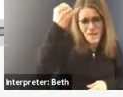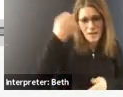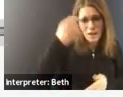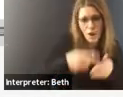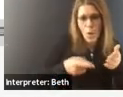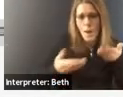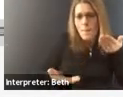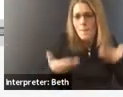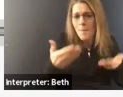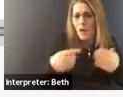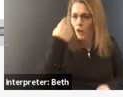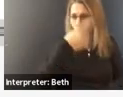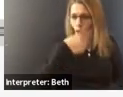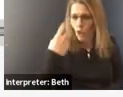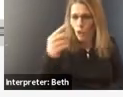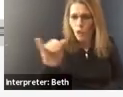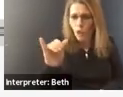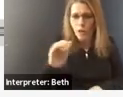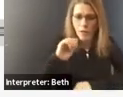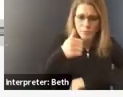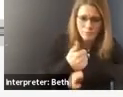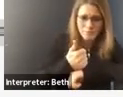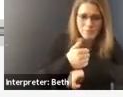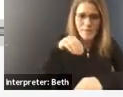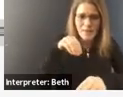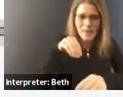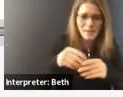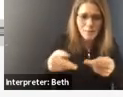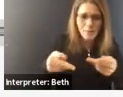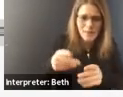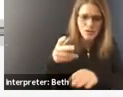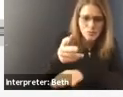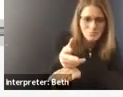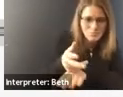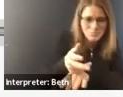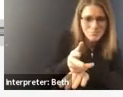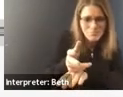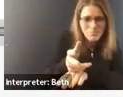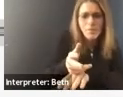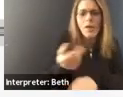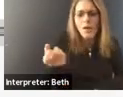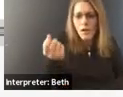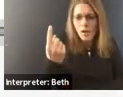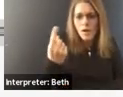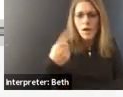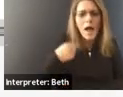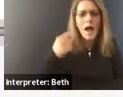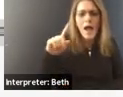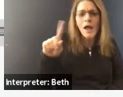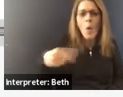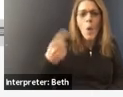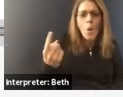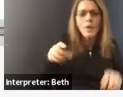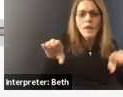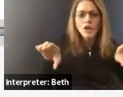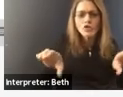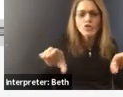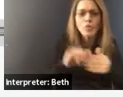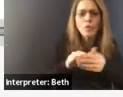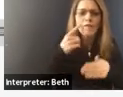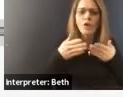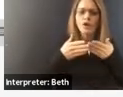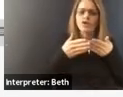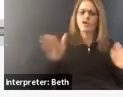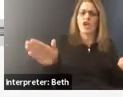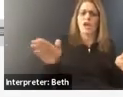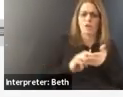its position. And again, I'm only doing this for general intent, right? And I've got a shadow